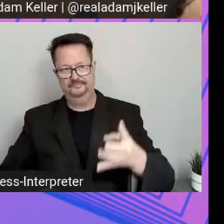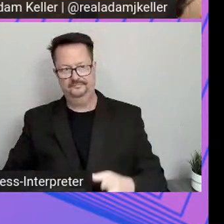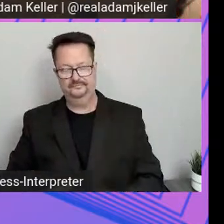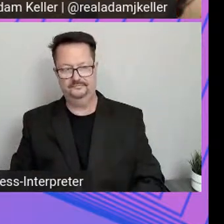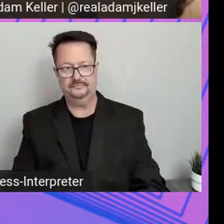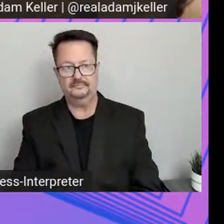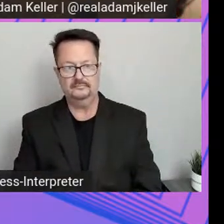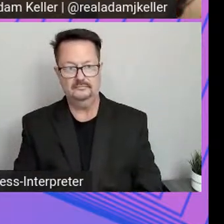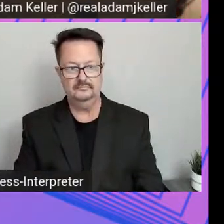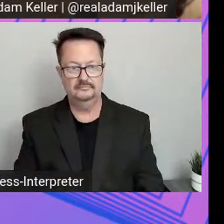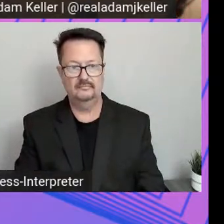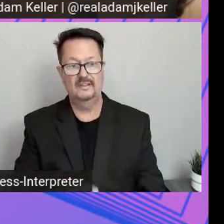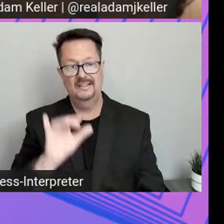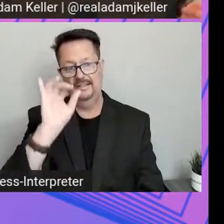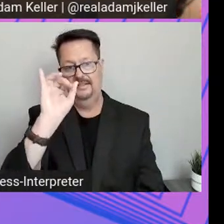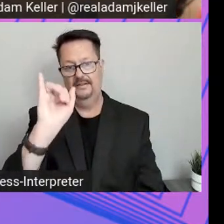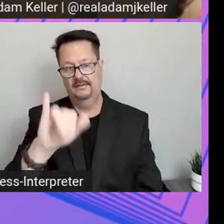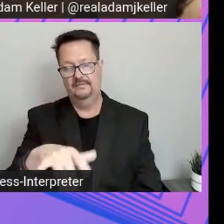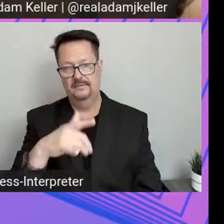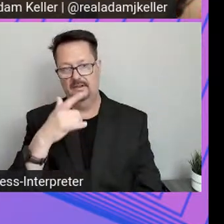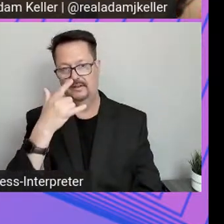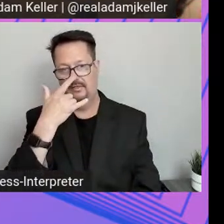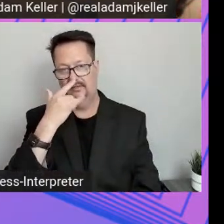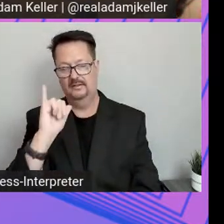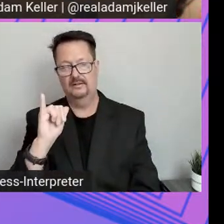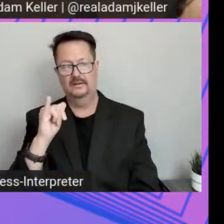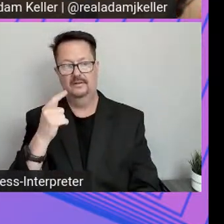is what the CDK just built on my behalf.